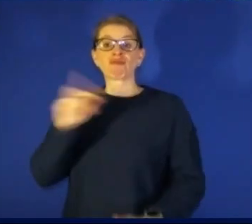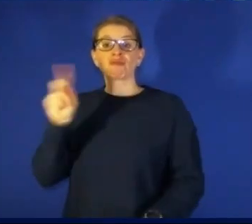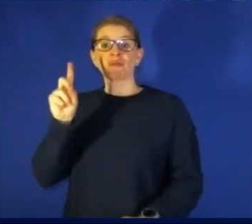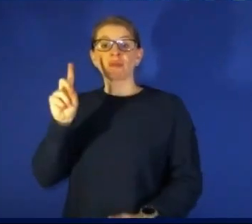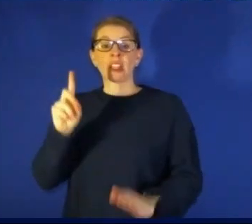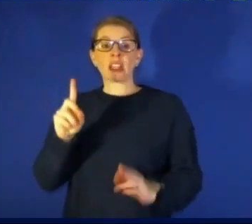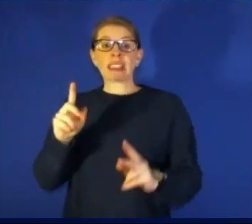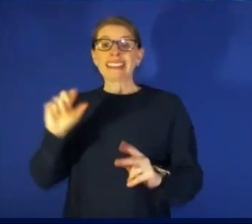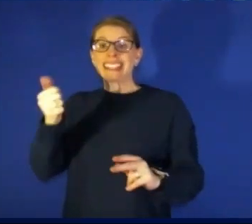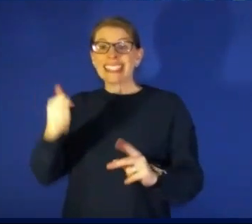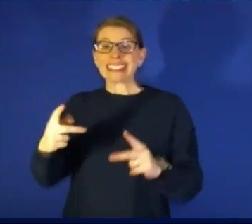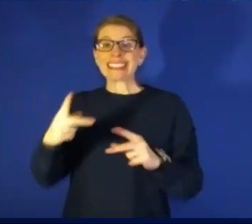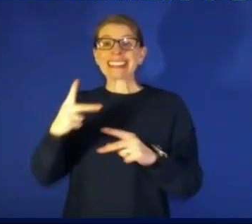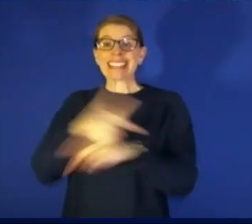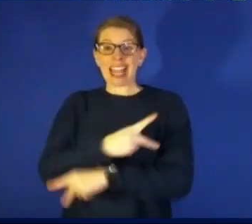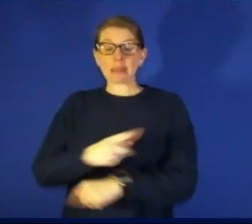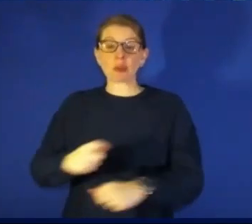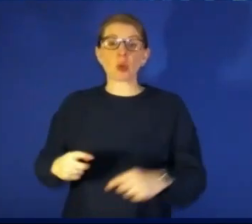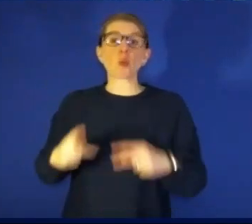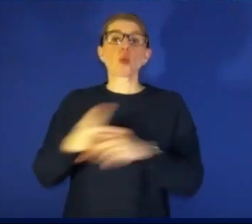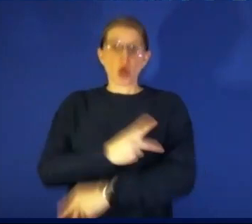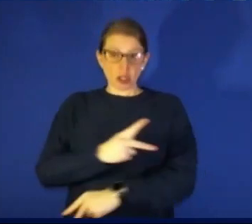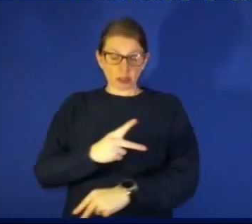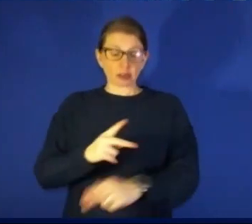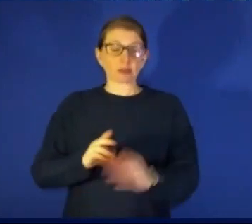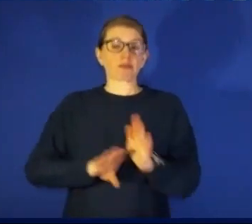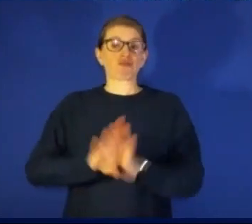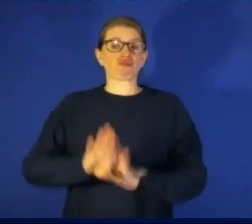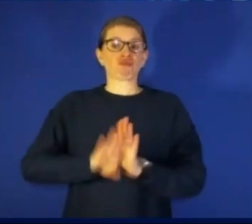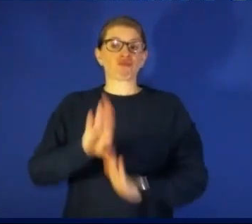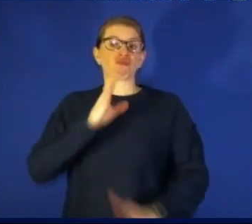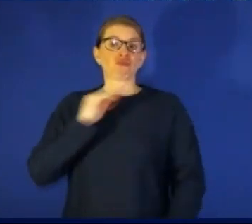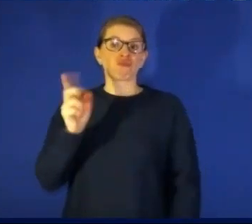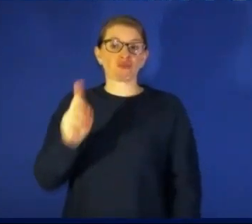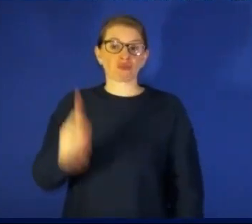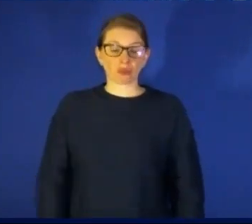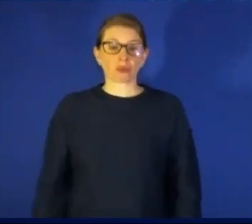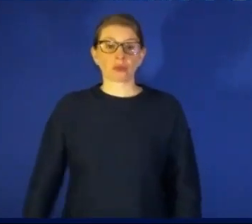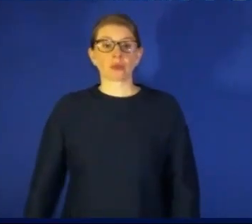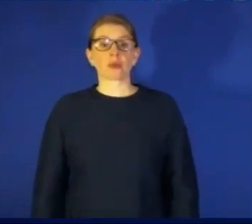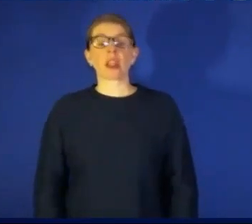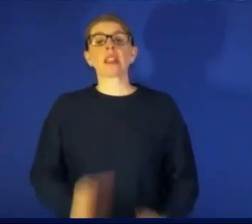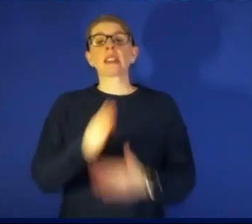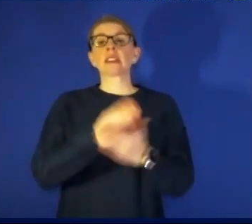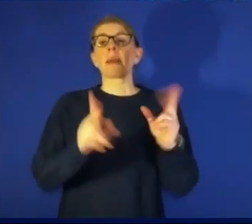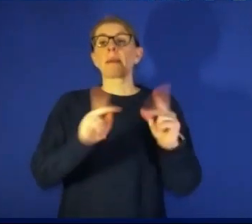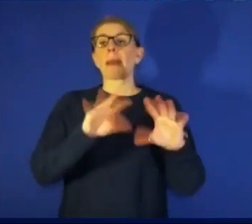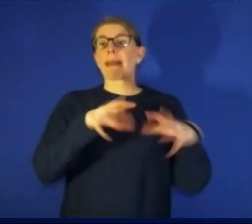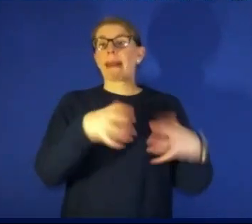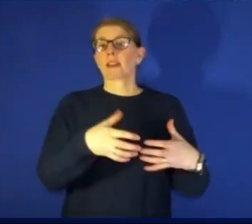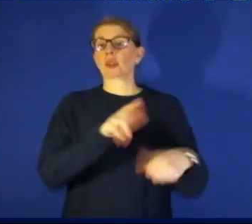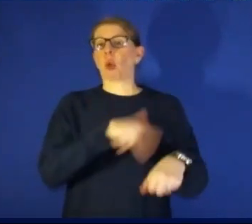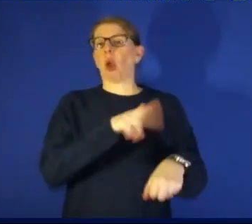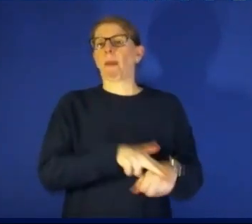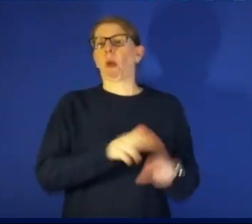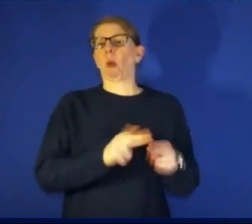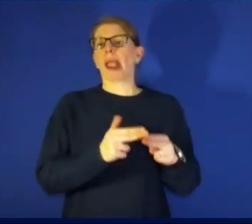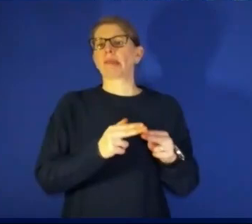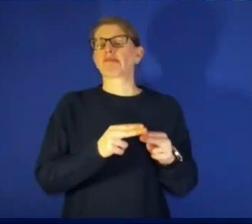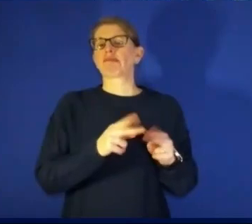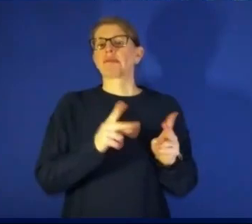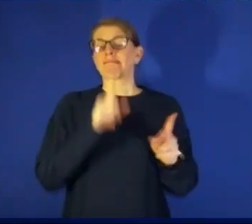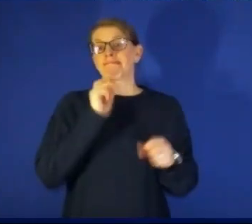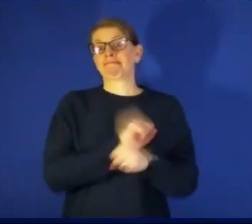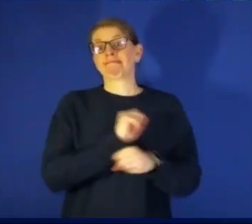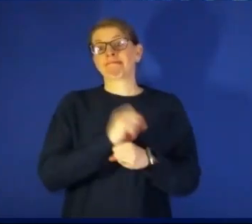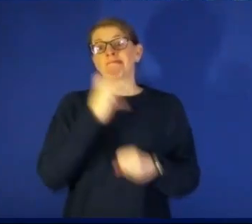at least. And what's important that in some populations, what we would consider normal weight is actually obese. People